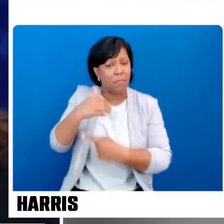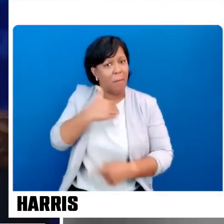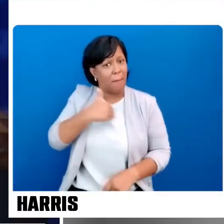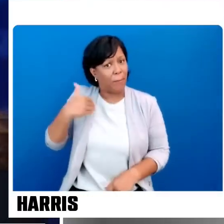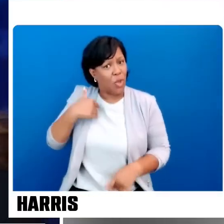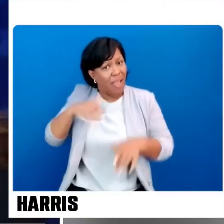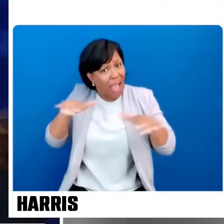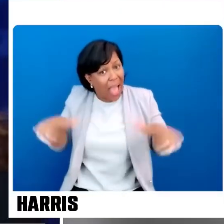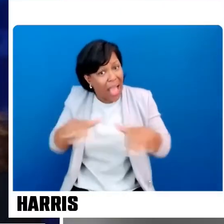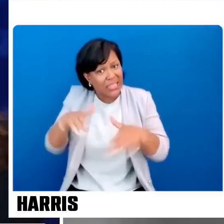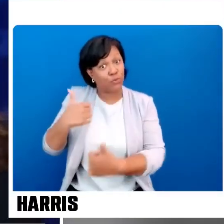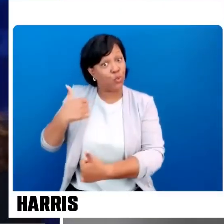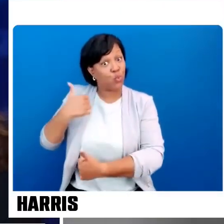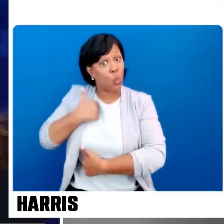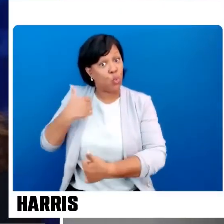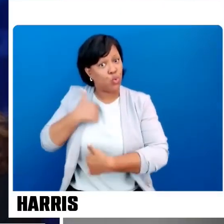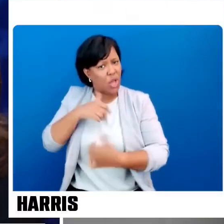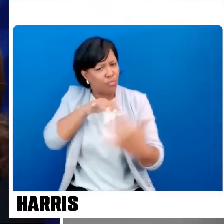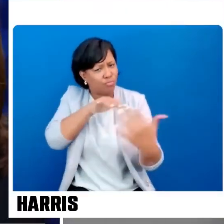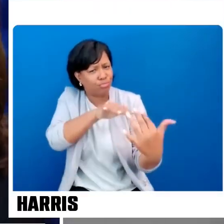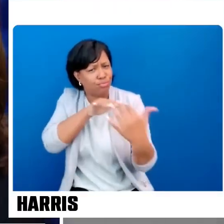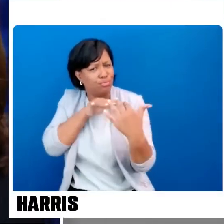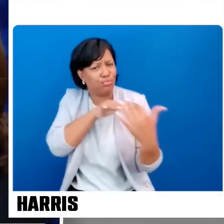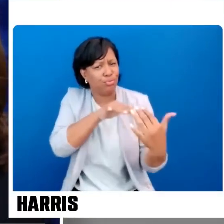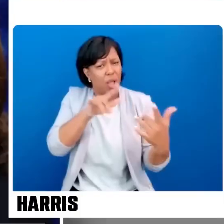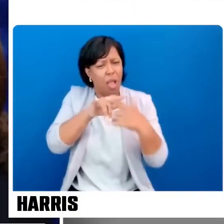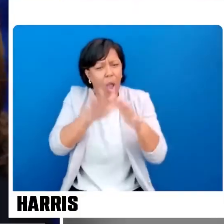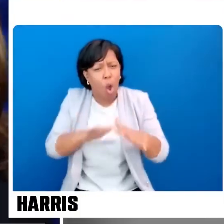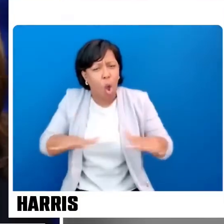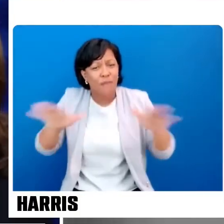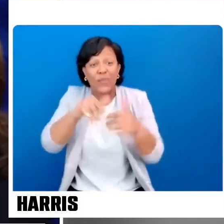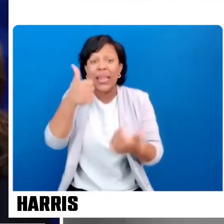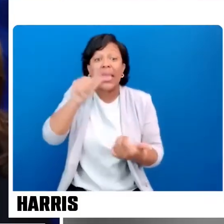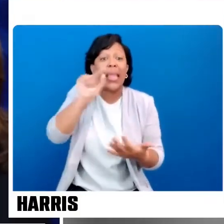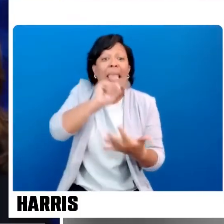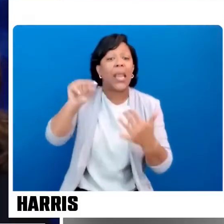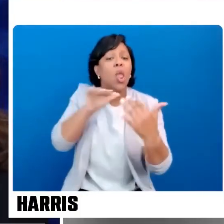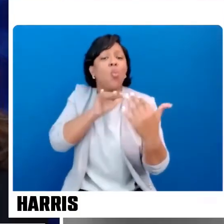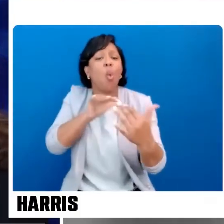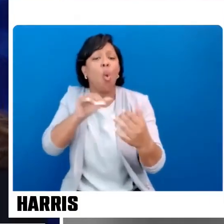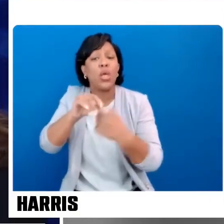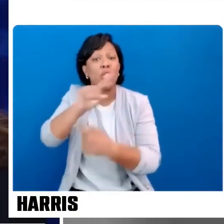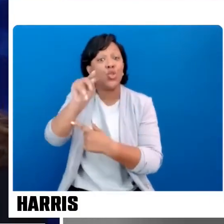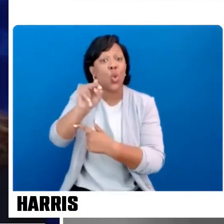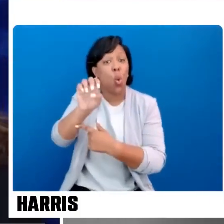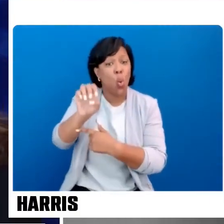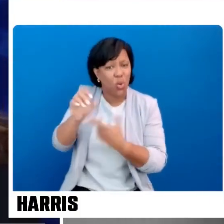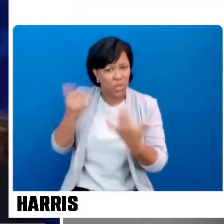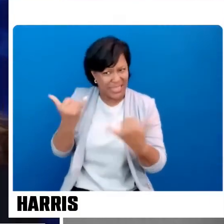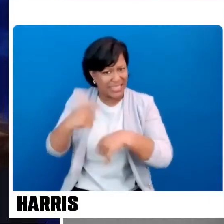in any war zone around the world, the first time this century. But let's understand how we got